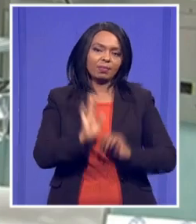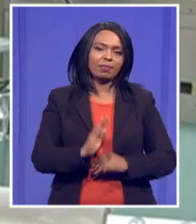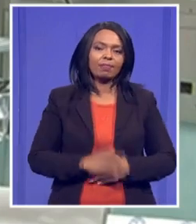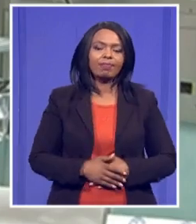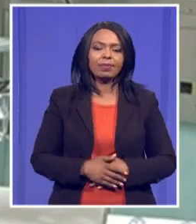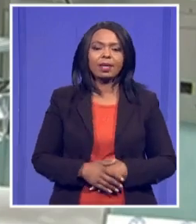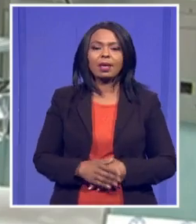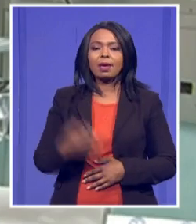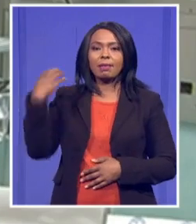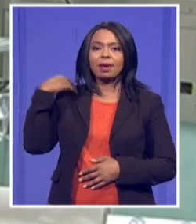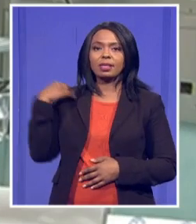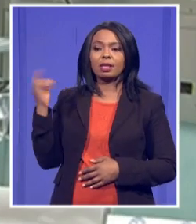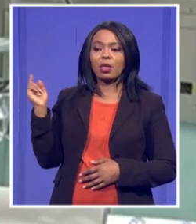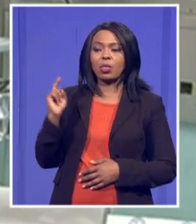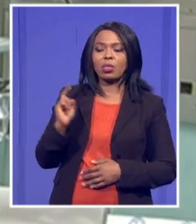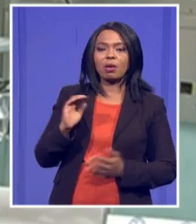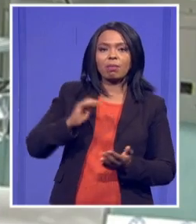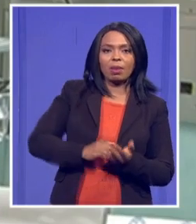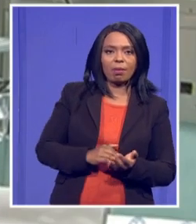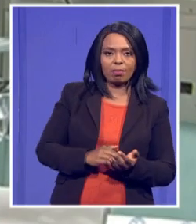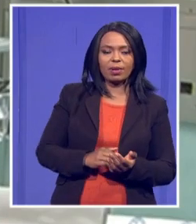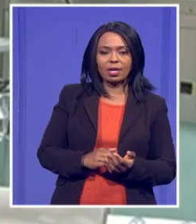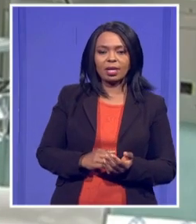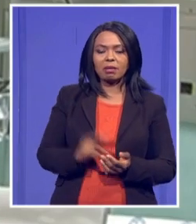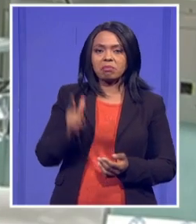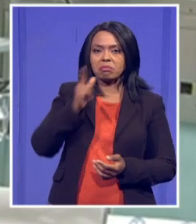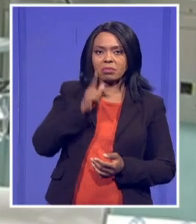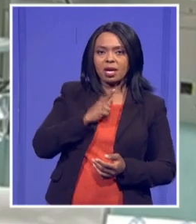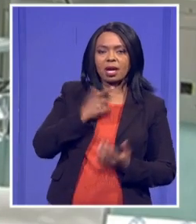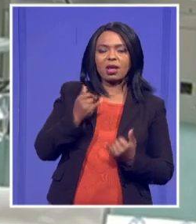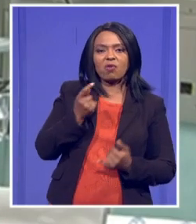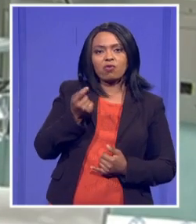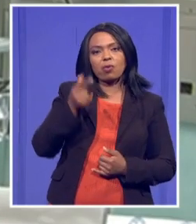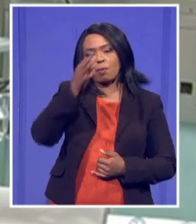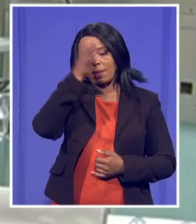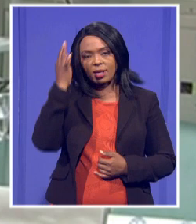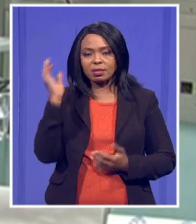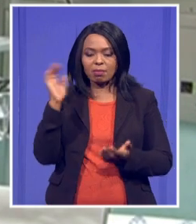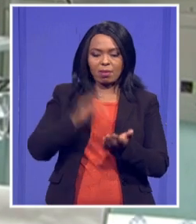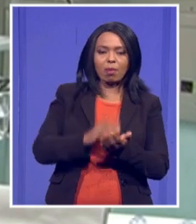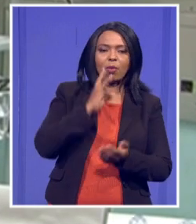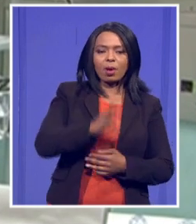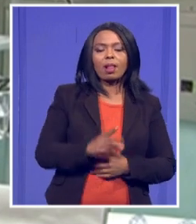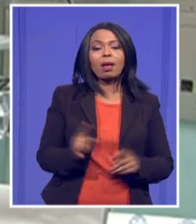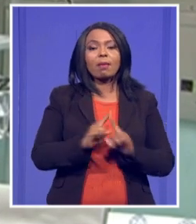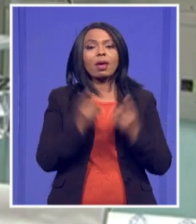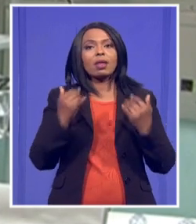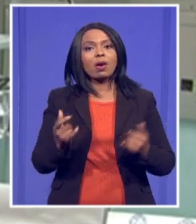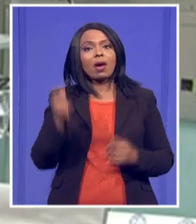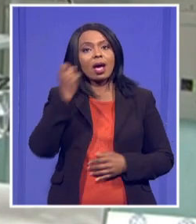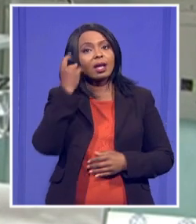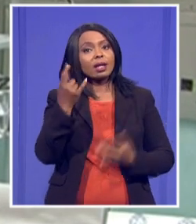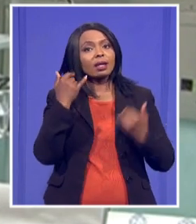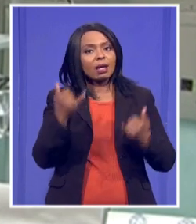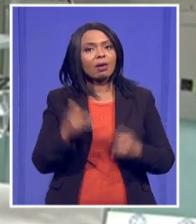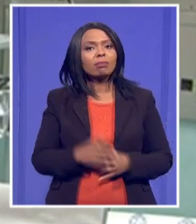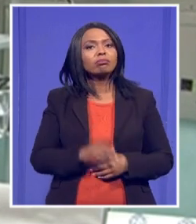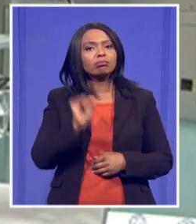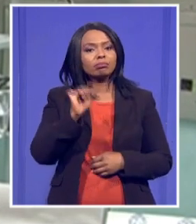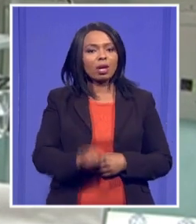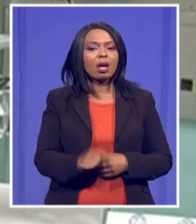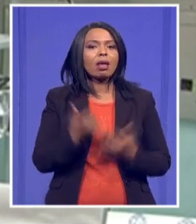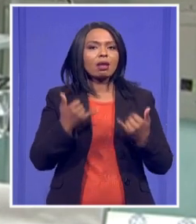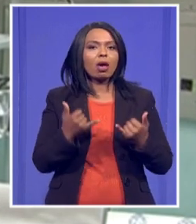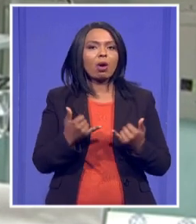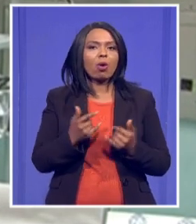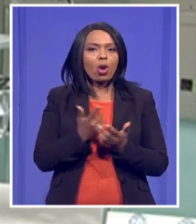the minister is yet to arrive. We are told he'll be here in the next few minutes. But what we understand, as you rightfully stated, he will be launching